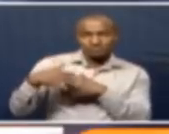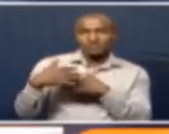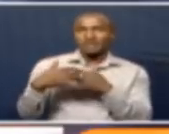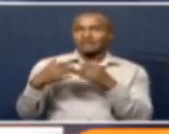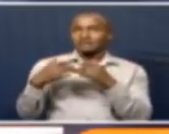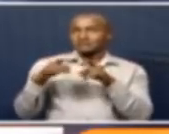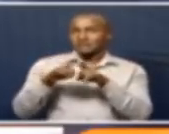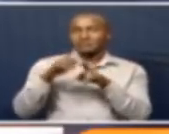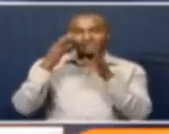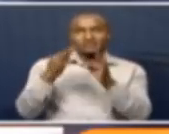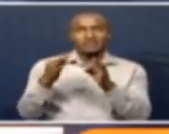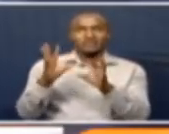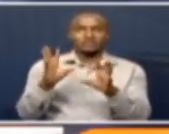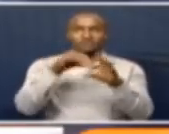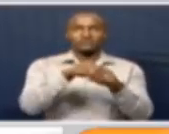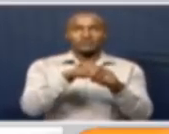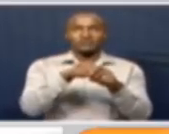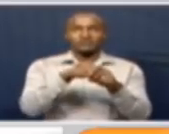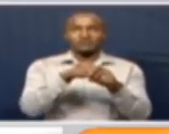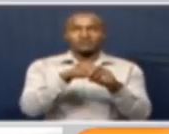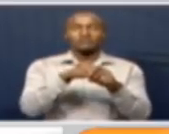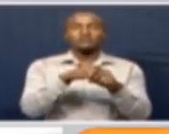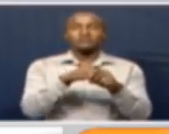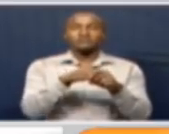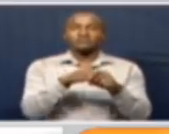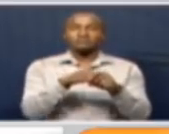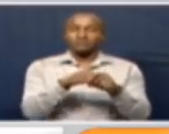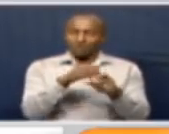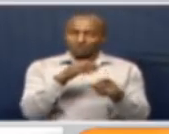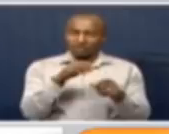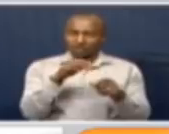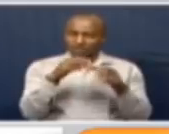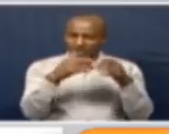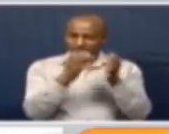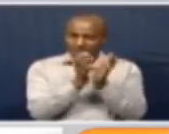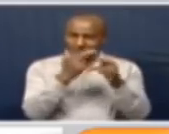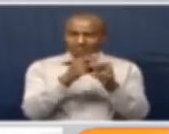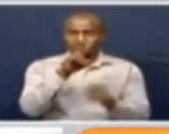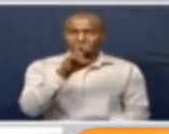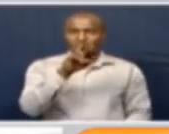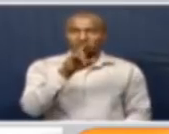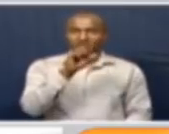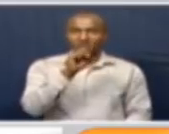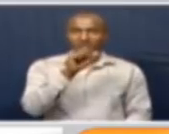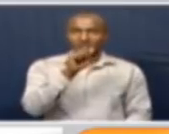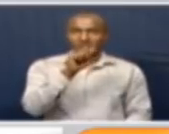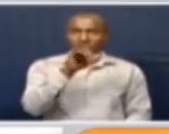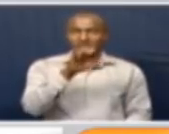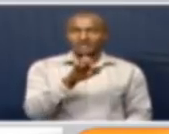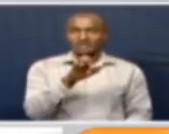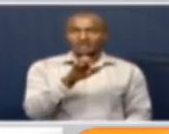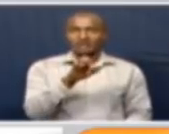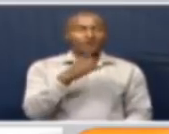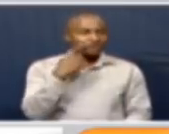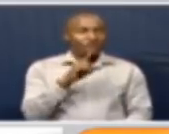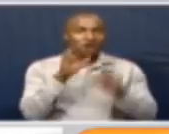to join Versatile. I had this contract with them last year for an extra feature for a